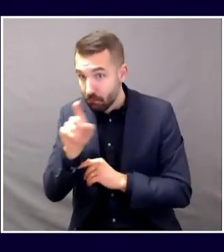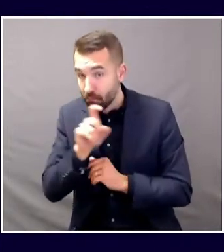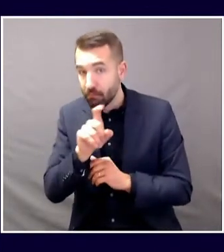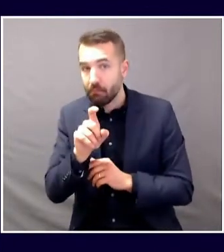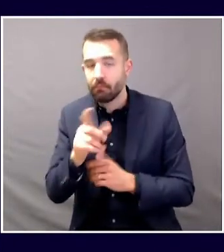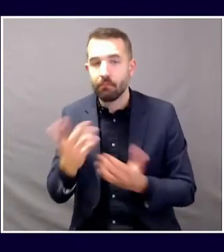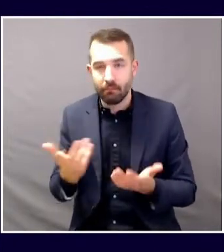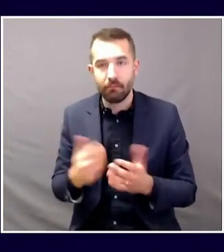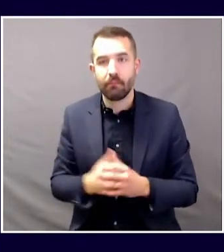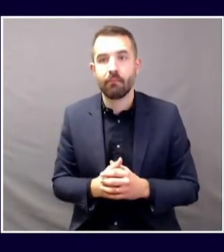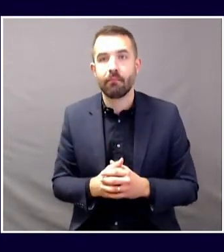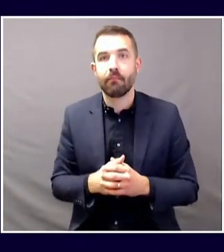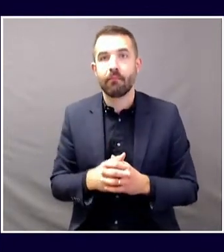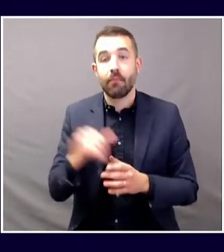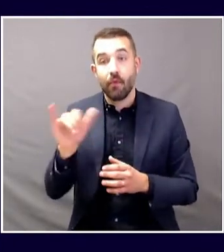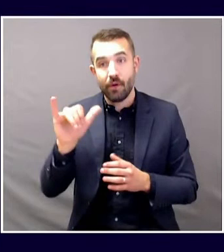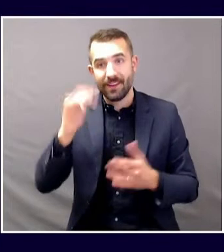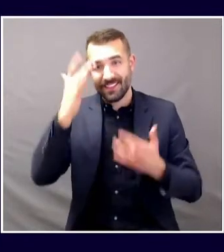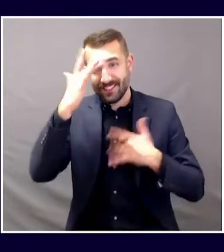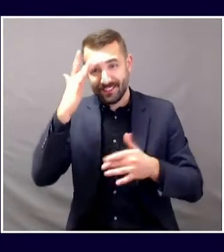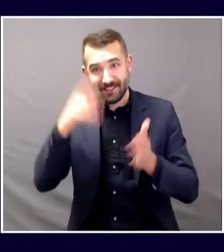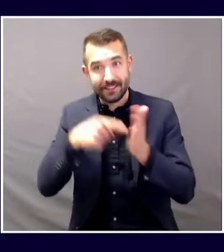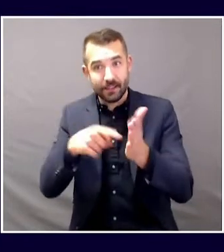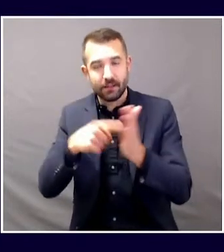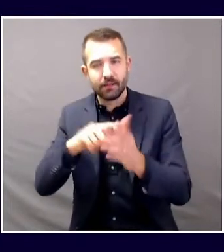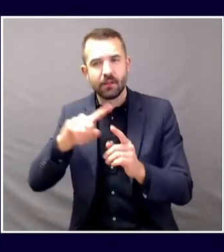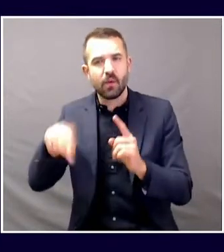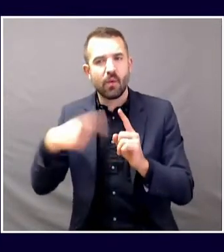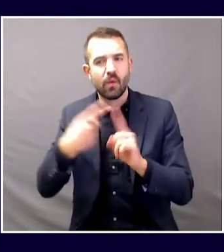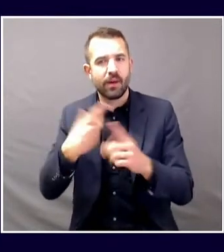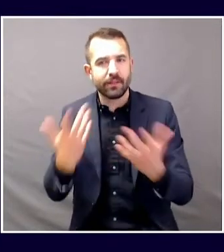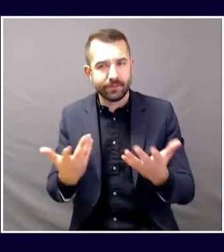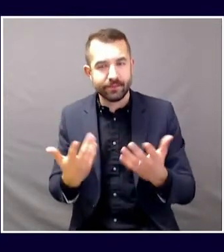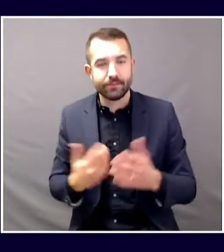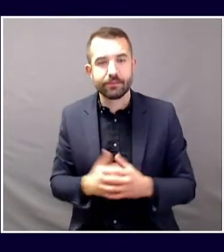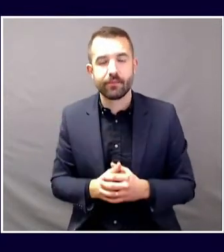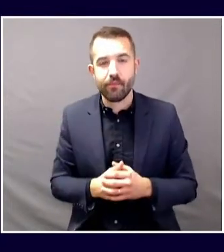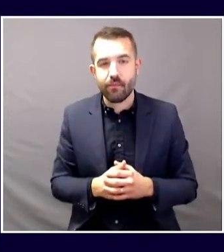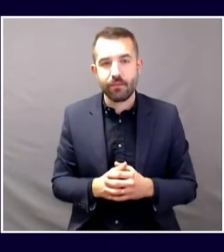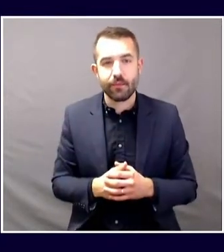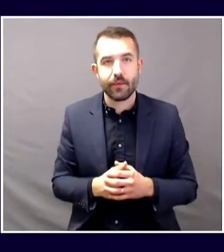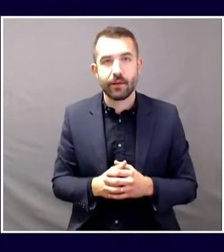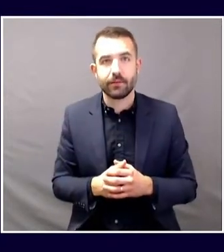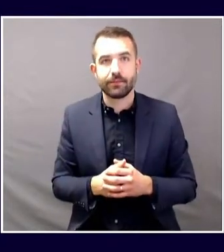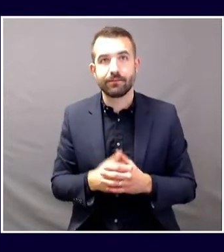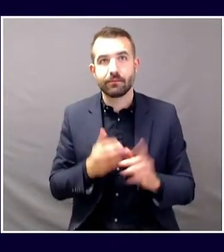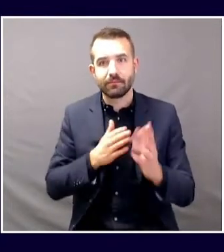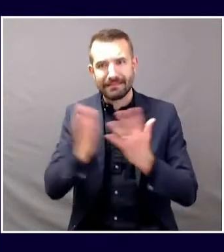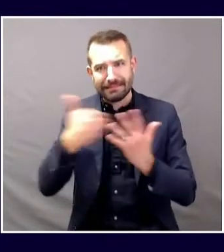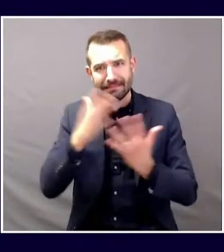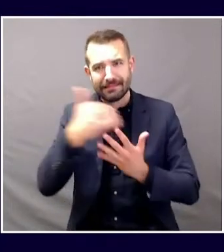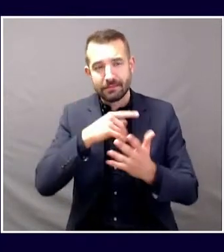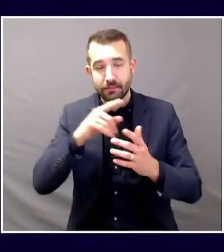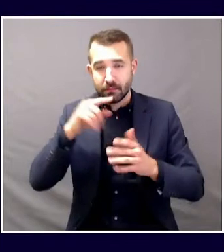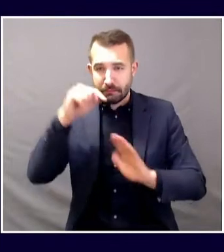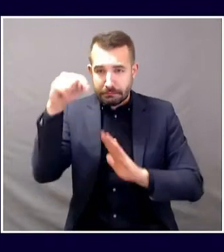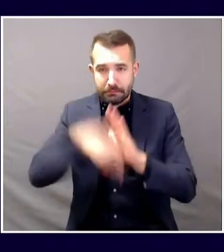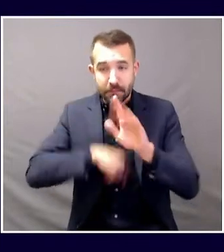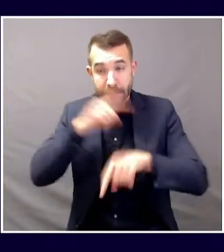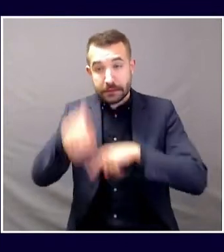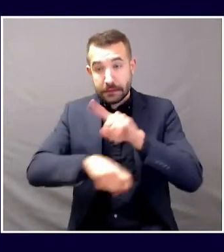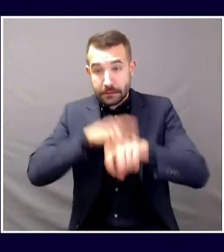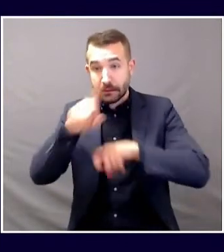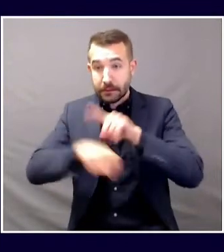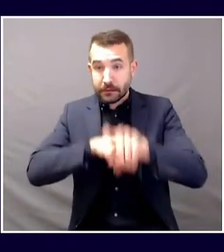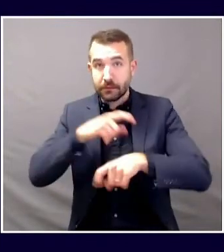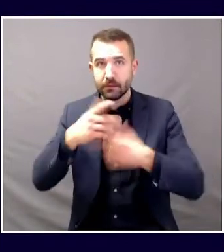symptom onset dates. We have an extensive process that we go through where we match up when individuals had symptoms when